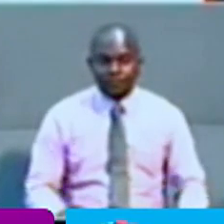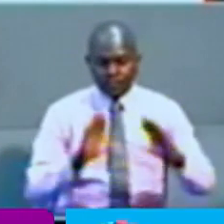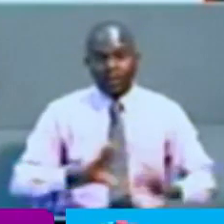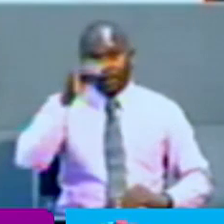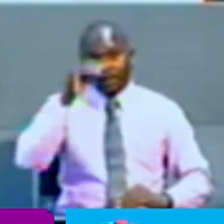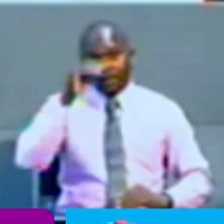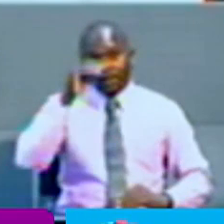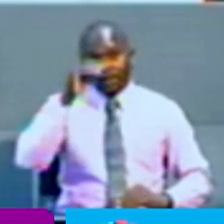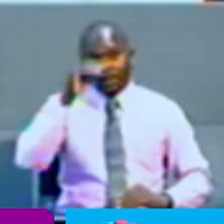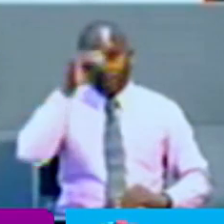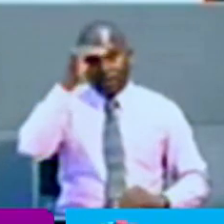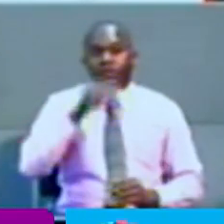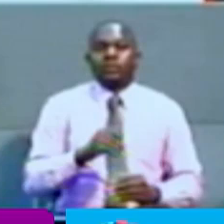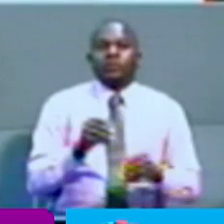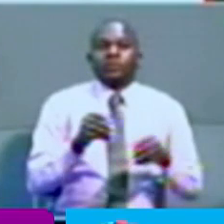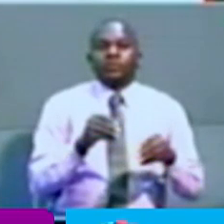Education institutions.